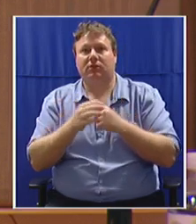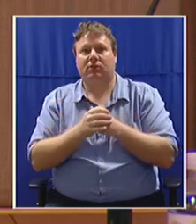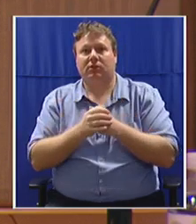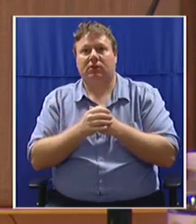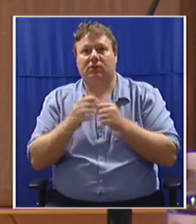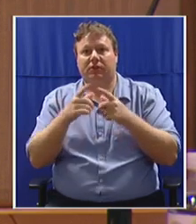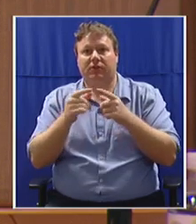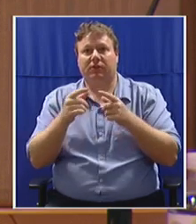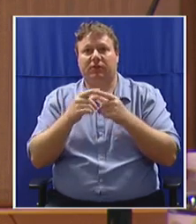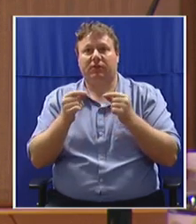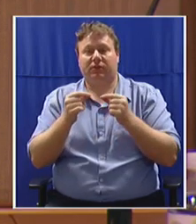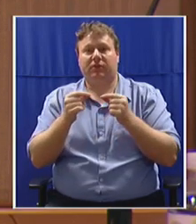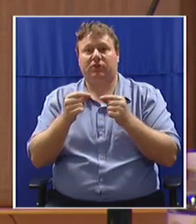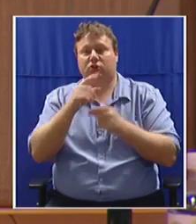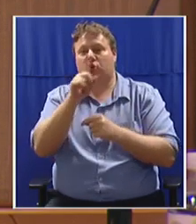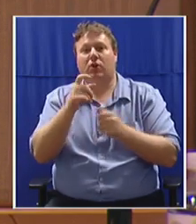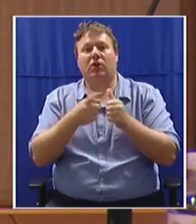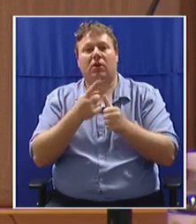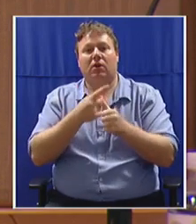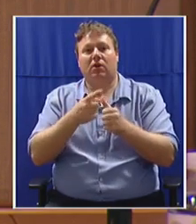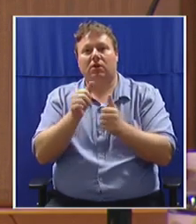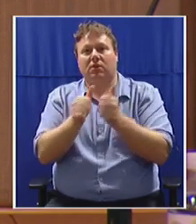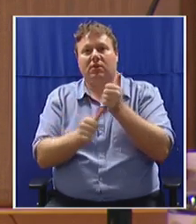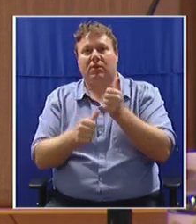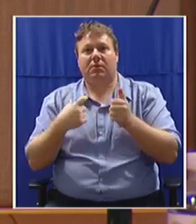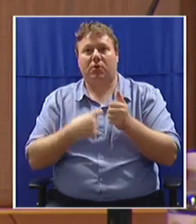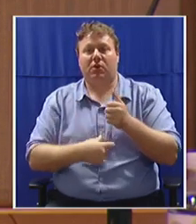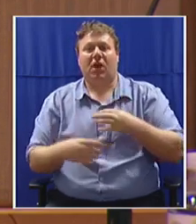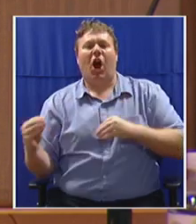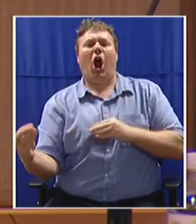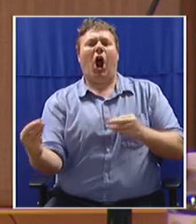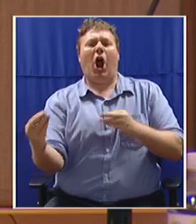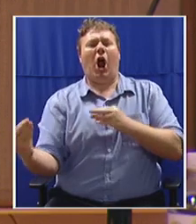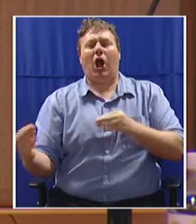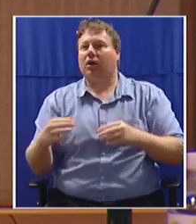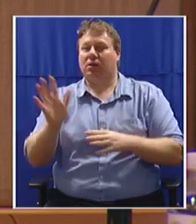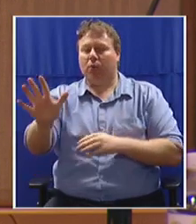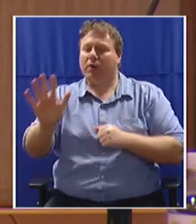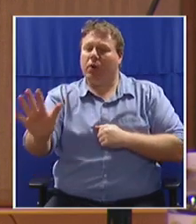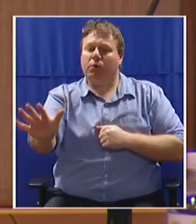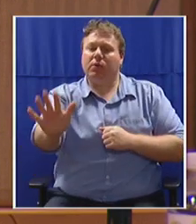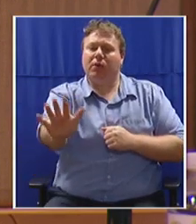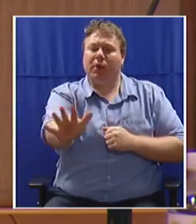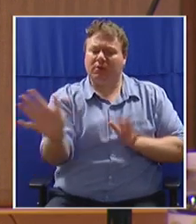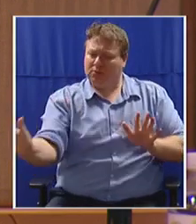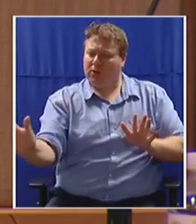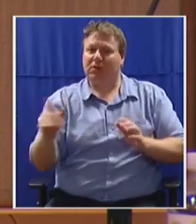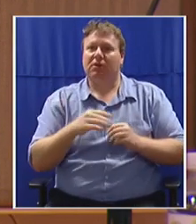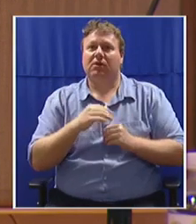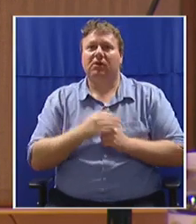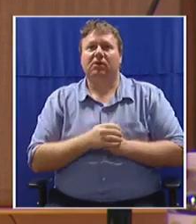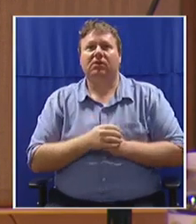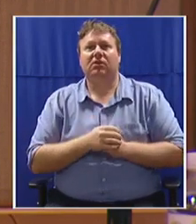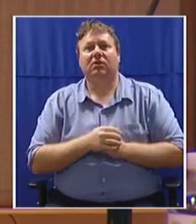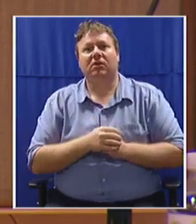no, wait please. You must learn to wait. You are on the floor, don't address the members, address the chair. Thank you very